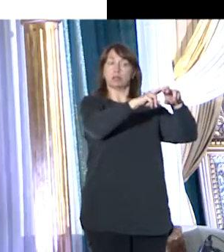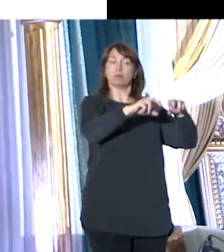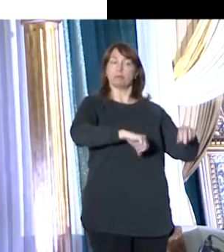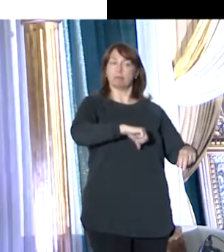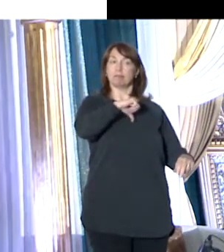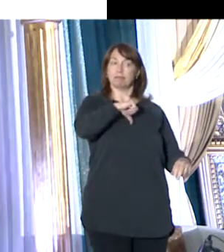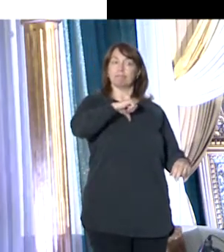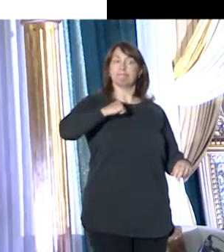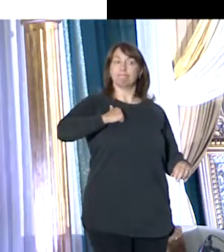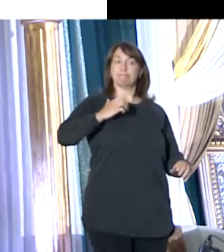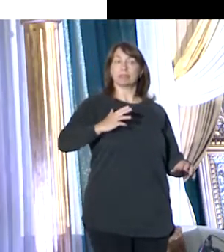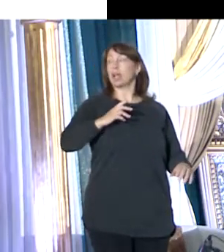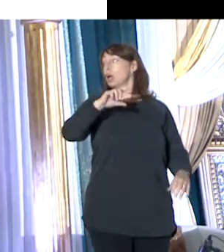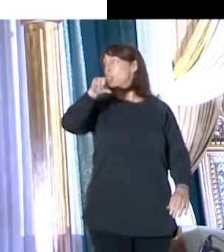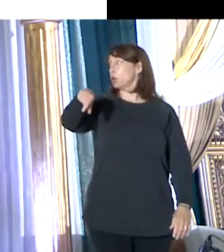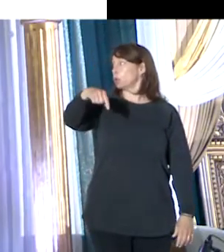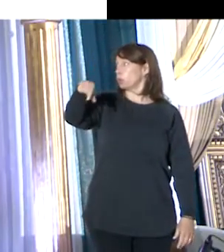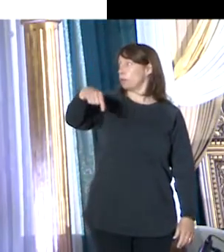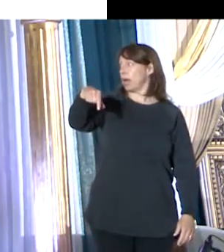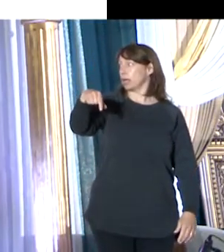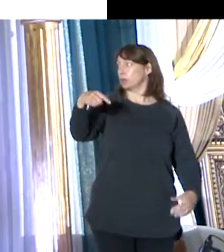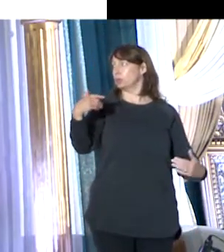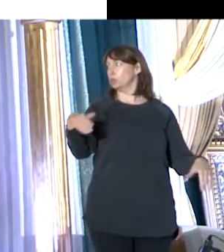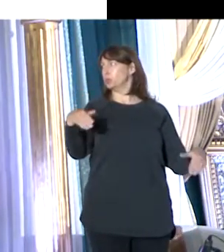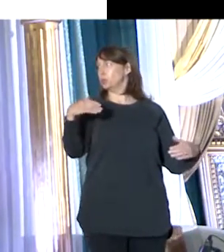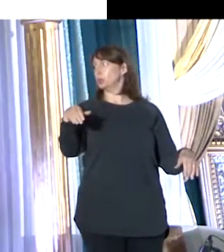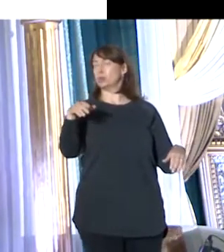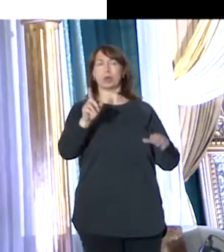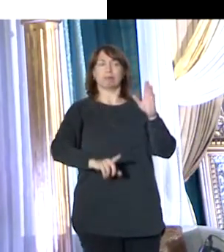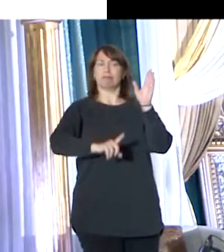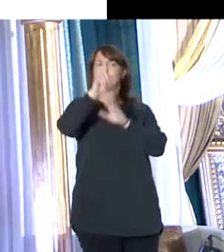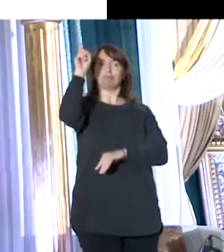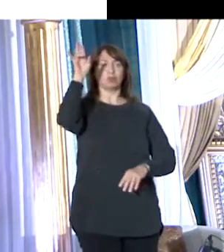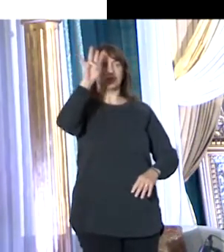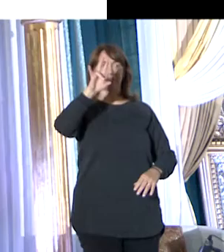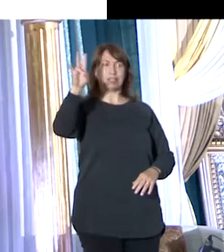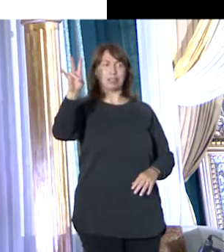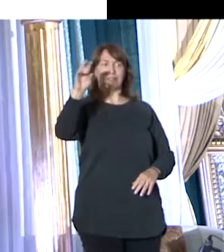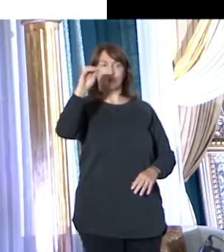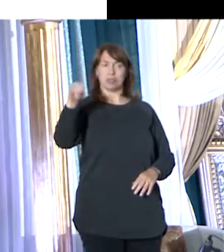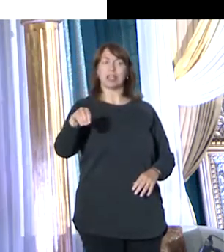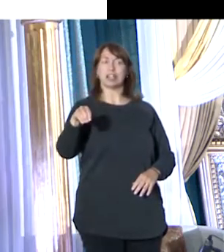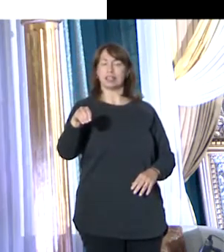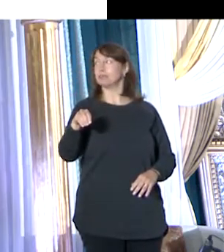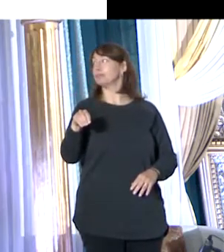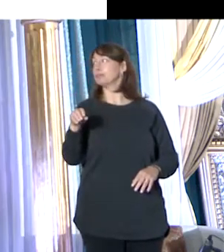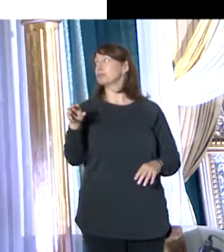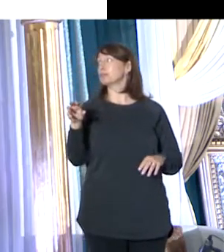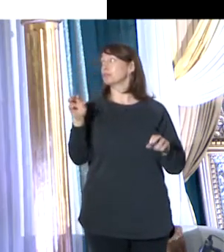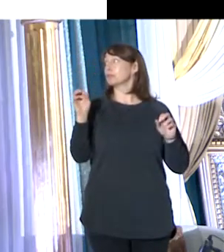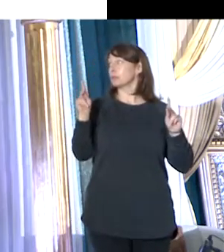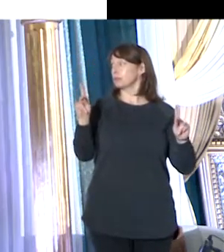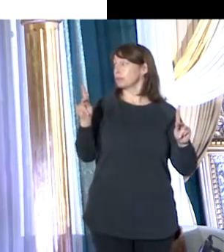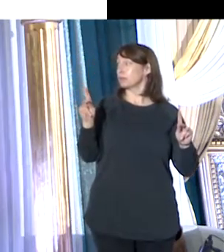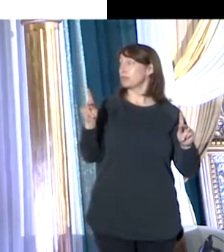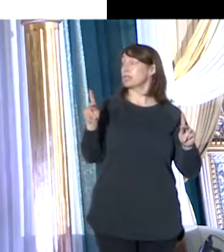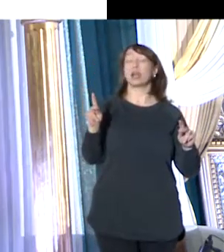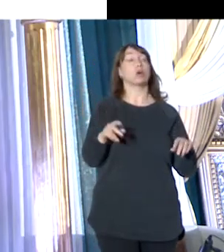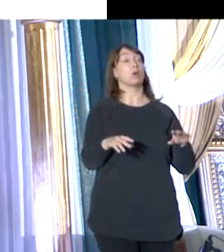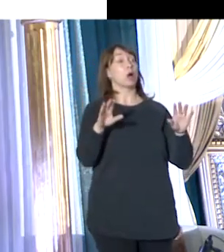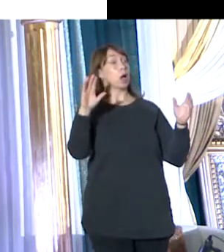among Muslims in Quebec has really skyrocketed. What about non-Muslims on this question? Well, the results are similar, but not quite the